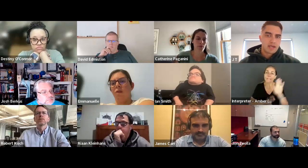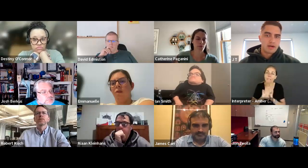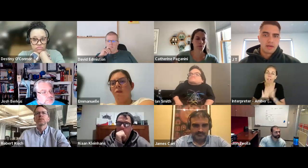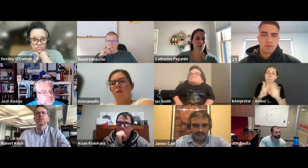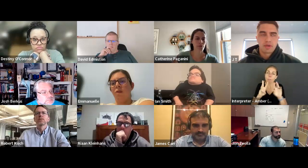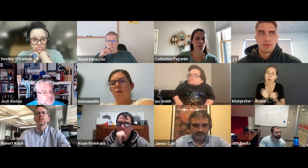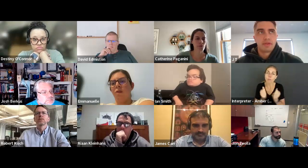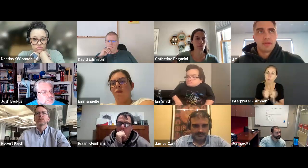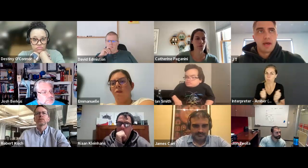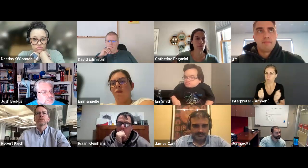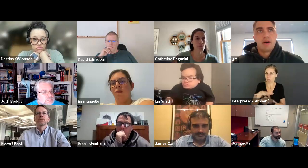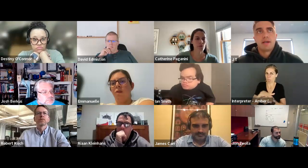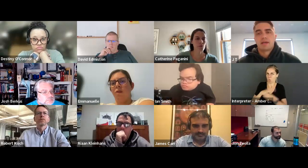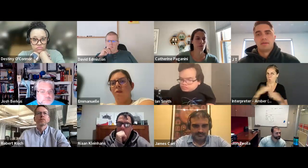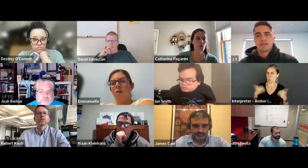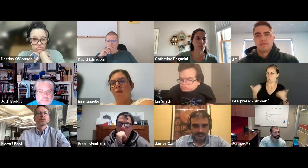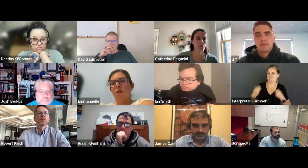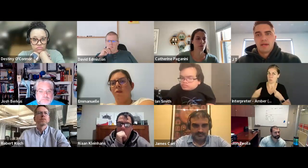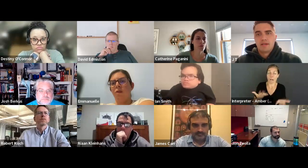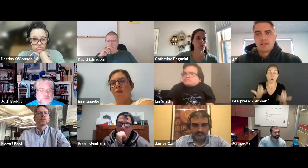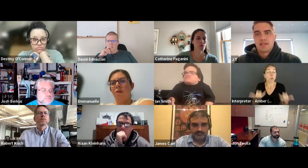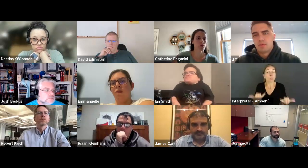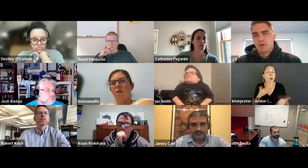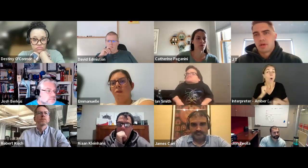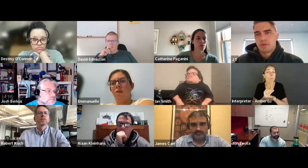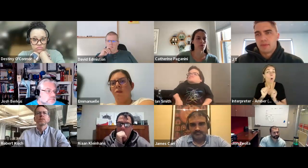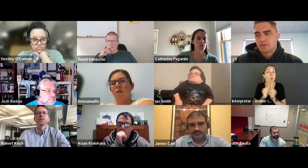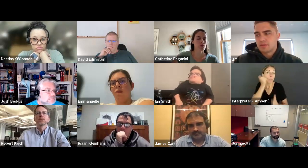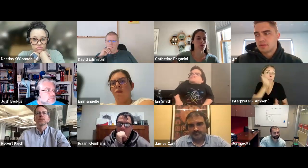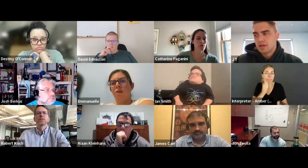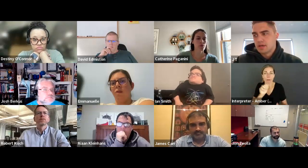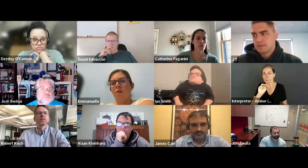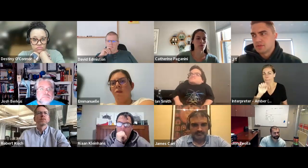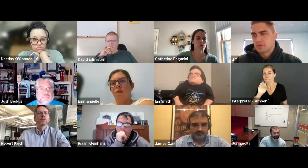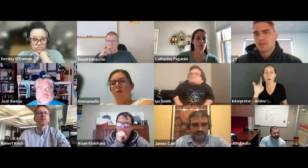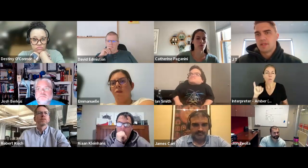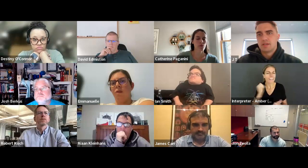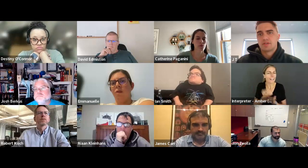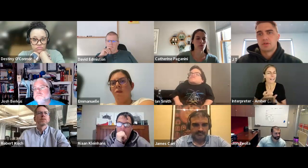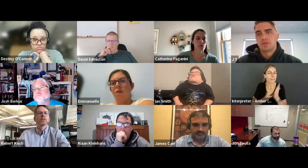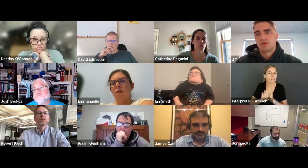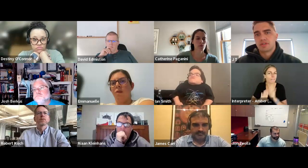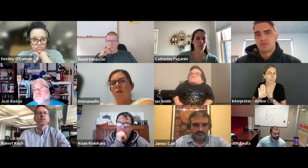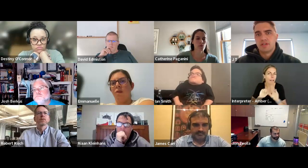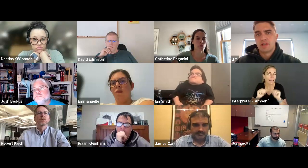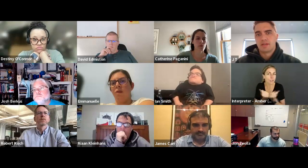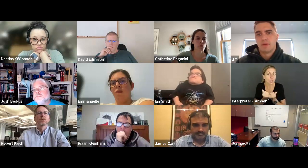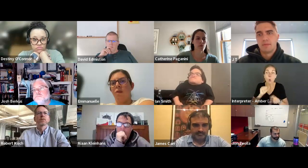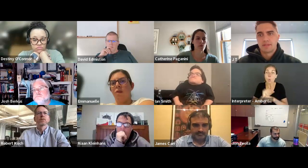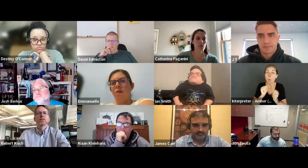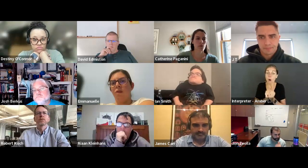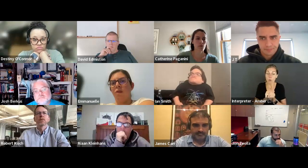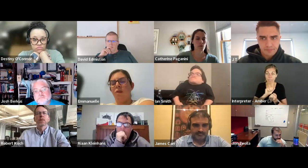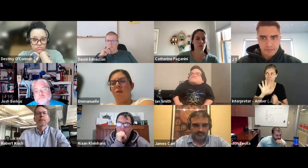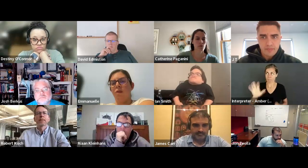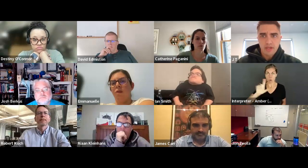And currently I'm working with a Māori Economic Development Agency, and we're working with about 20 schools across the region at the